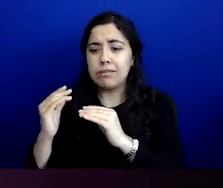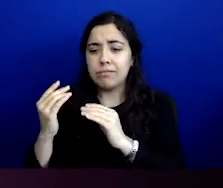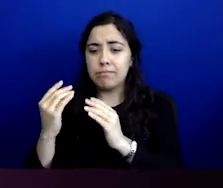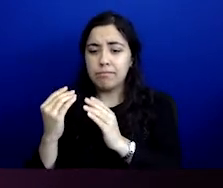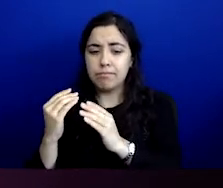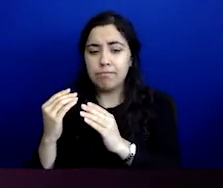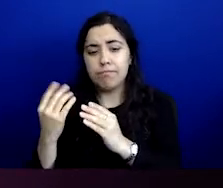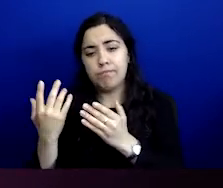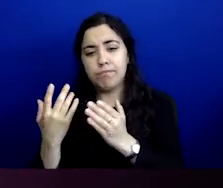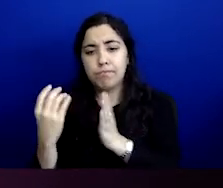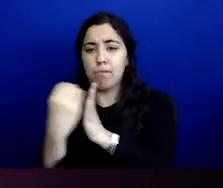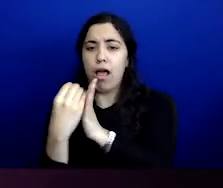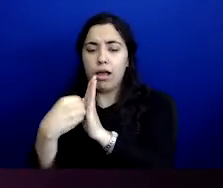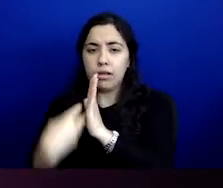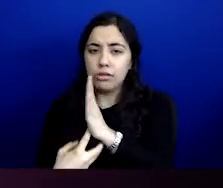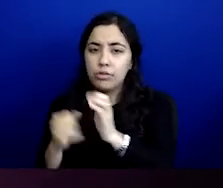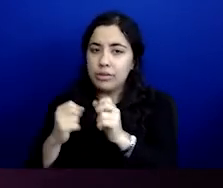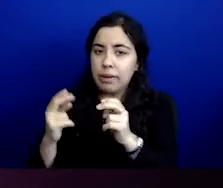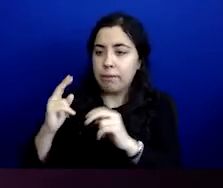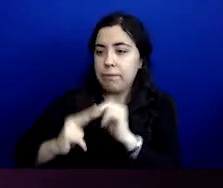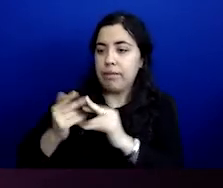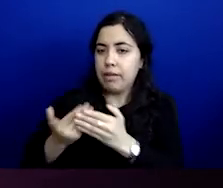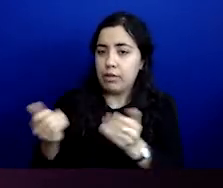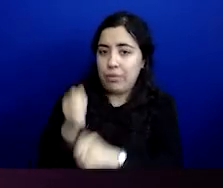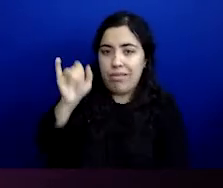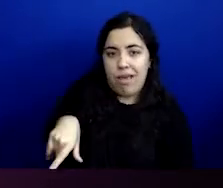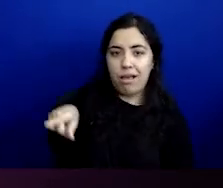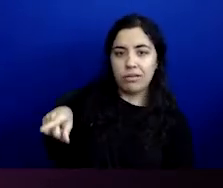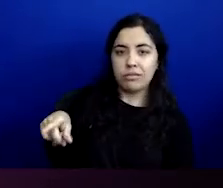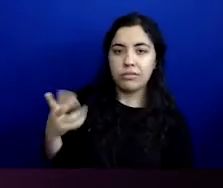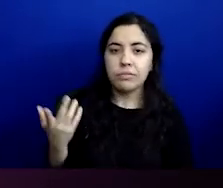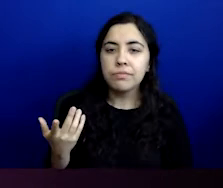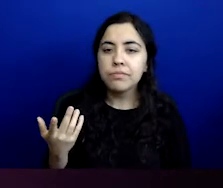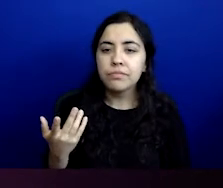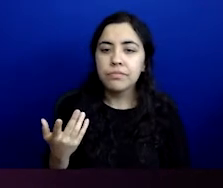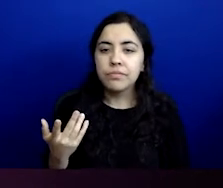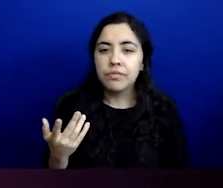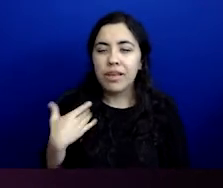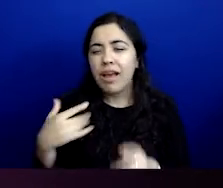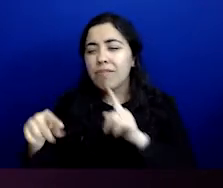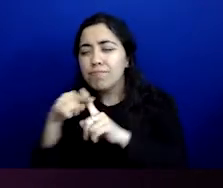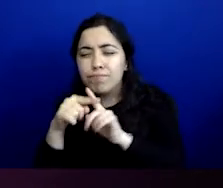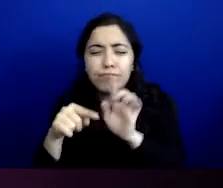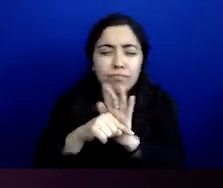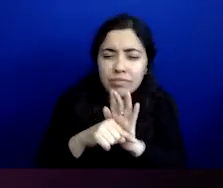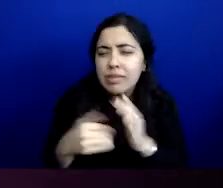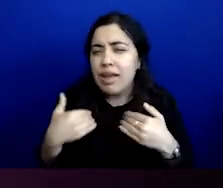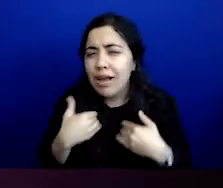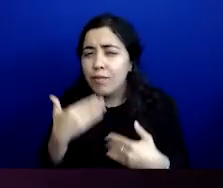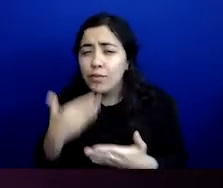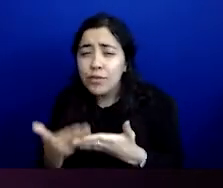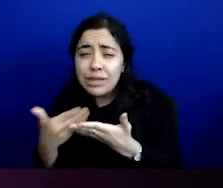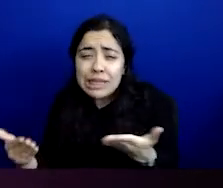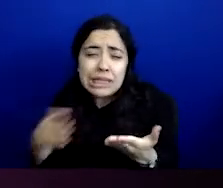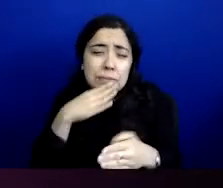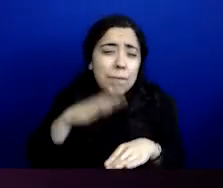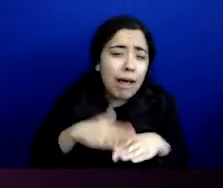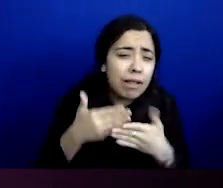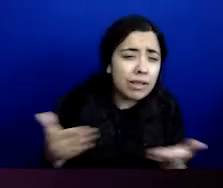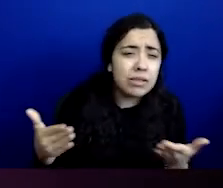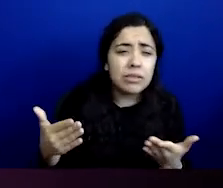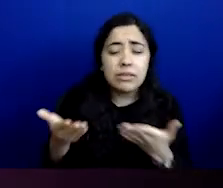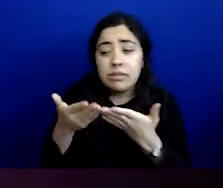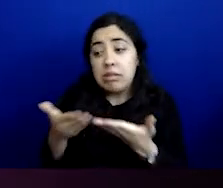we're being able to build stuff with. And there are trade-offs there. There are good things that you can do with this. There are bad things. There are things